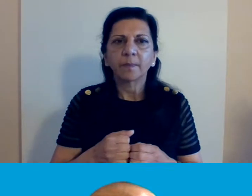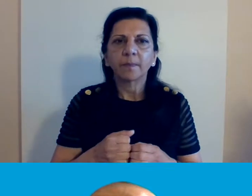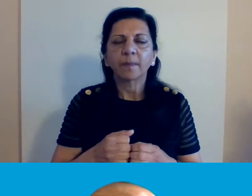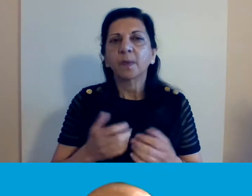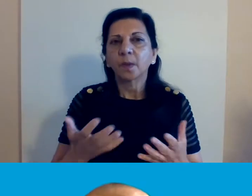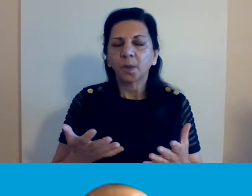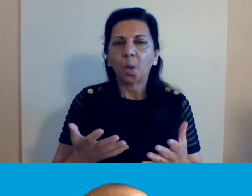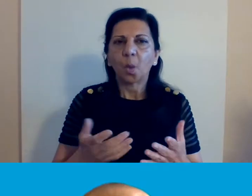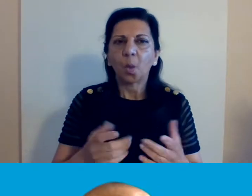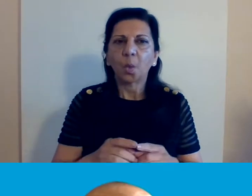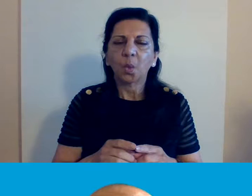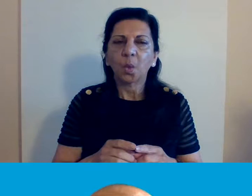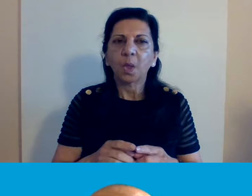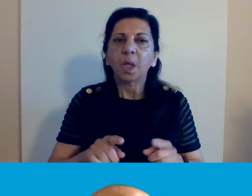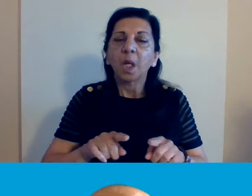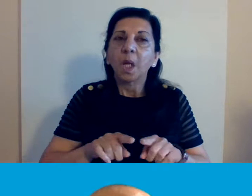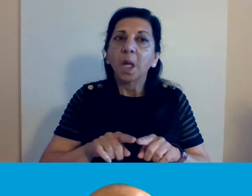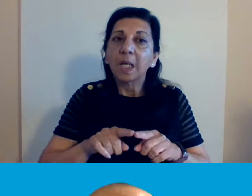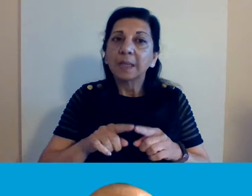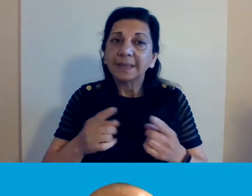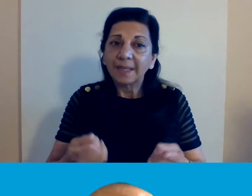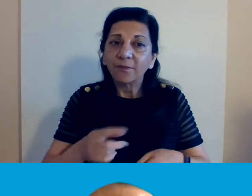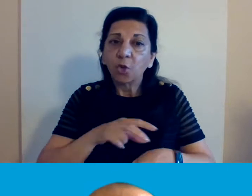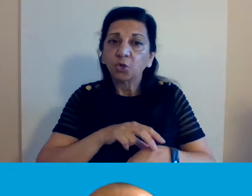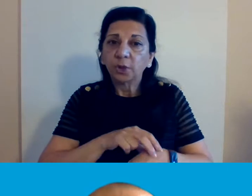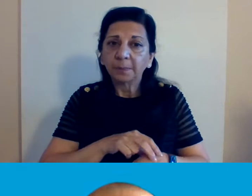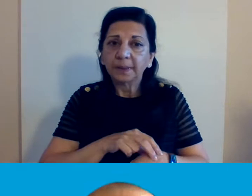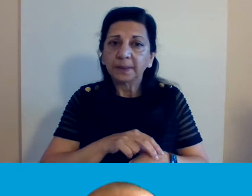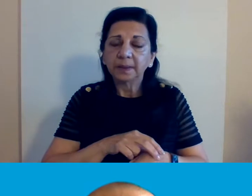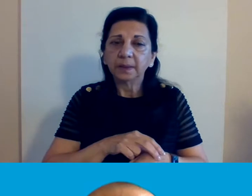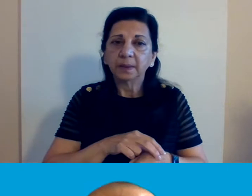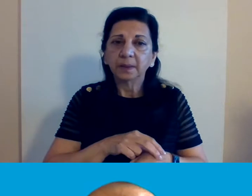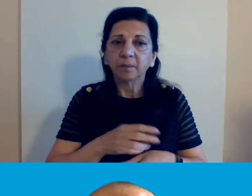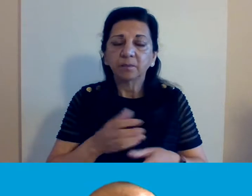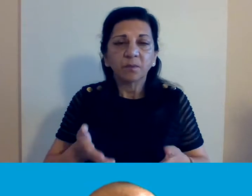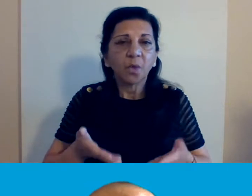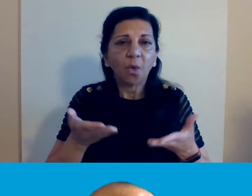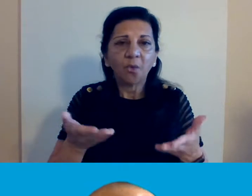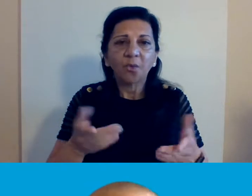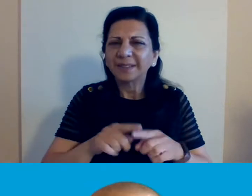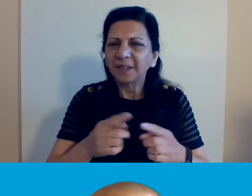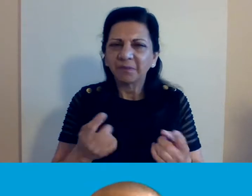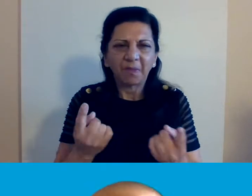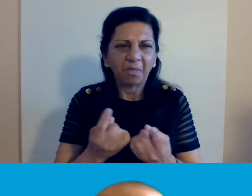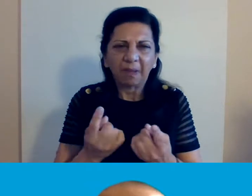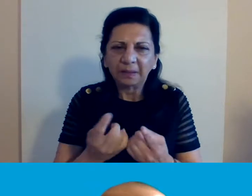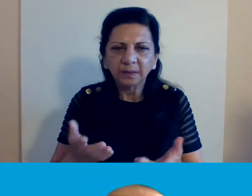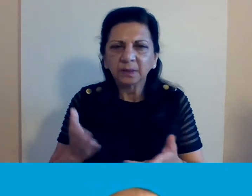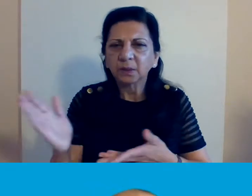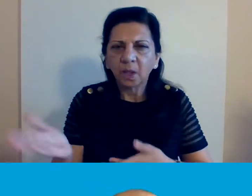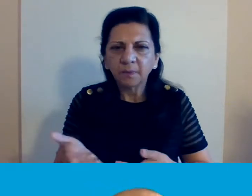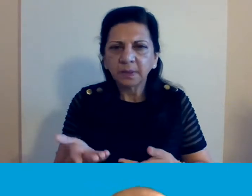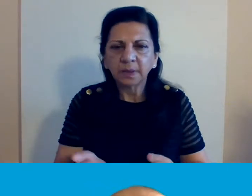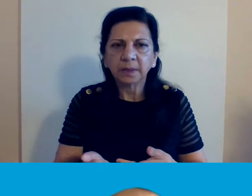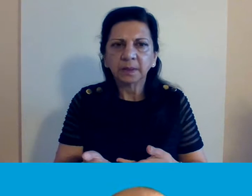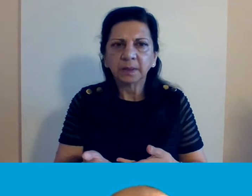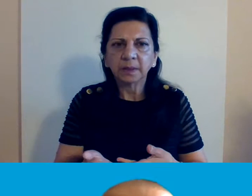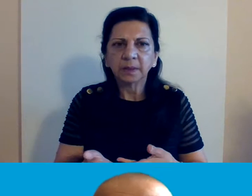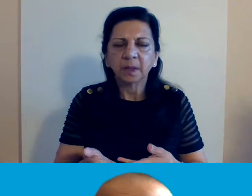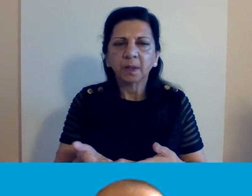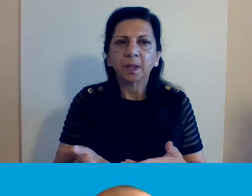offering different things. Again, I'll start and I'll hand that over to Brigid in a second. I think the